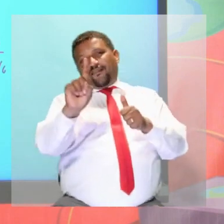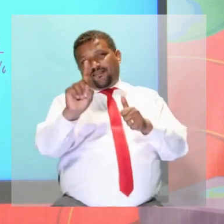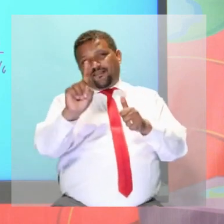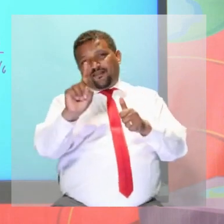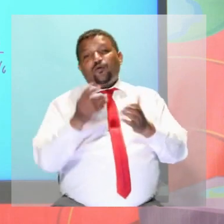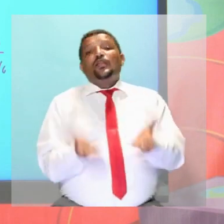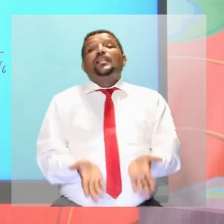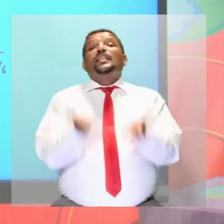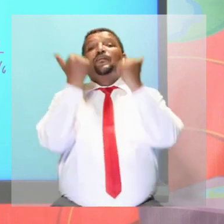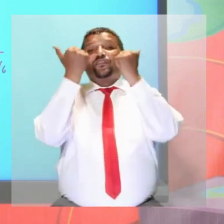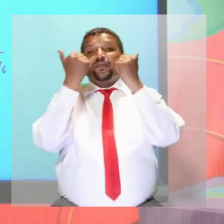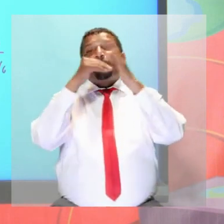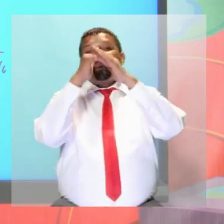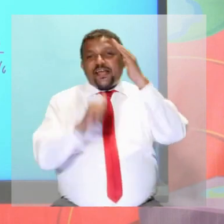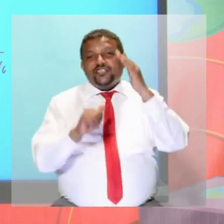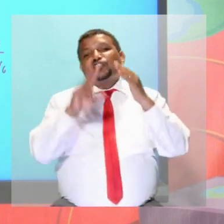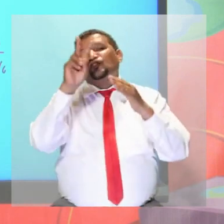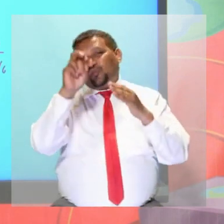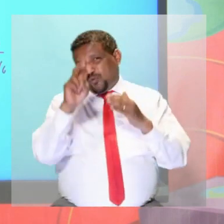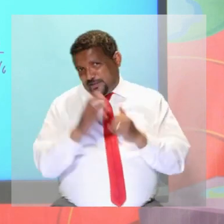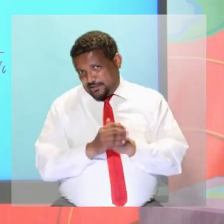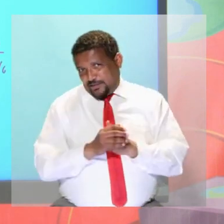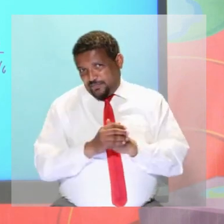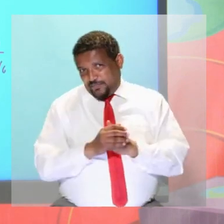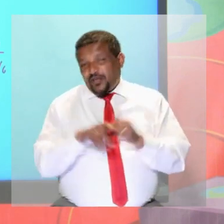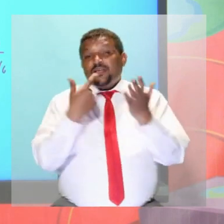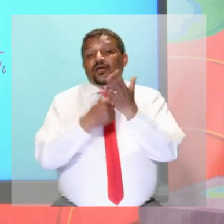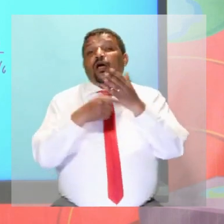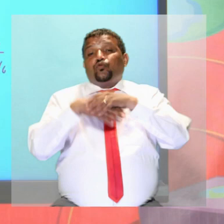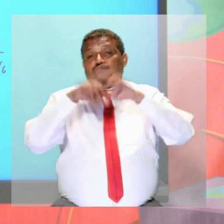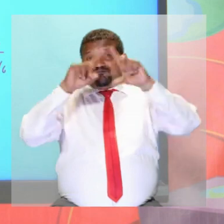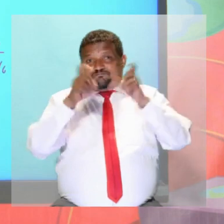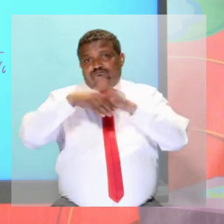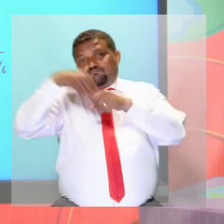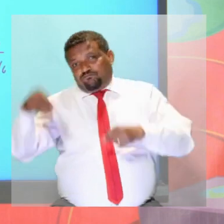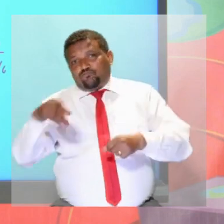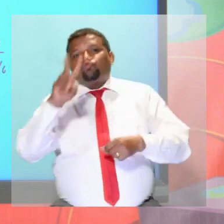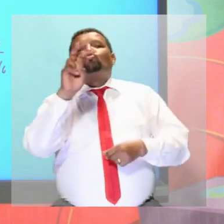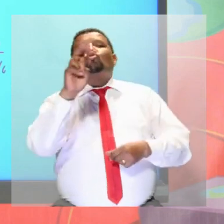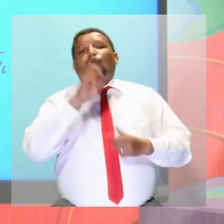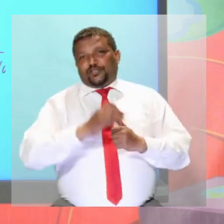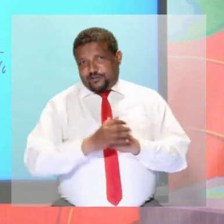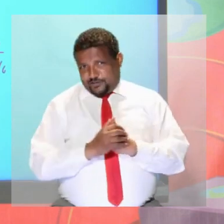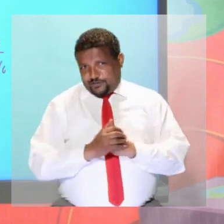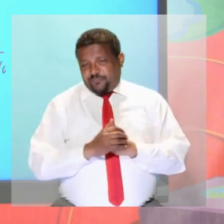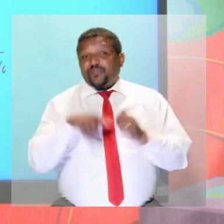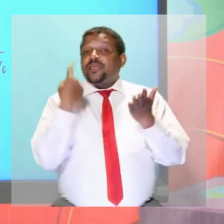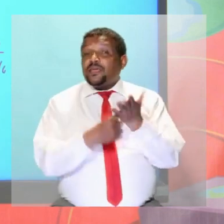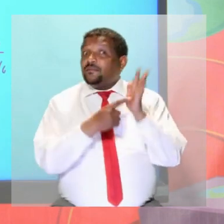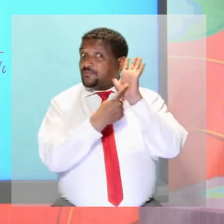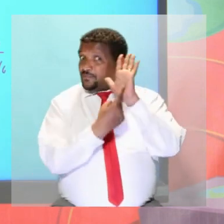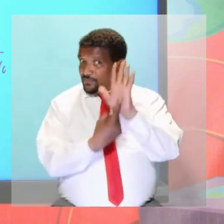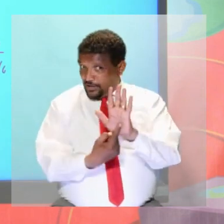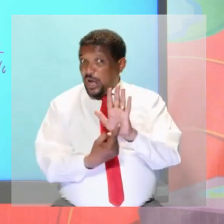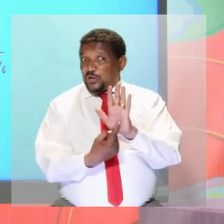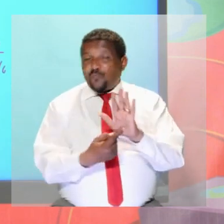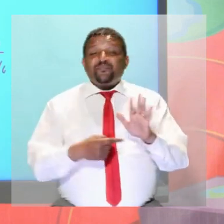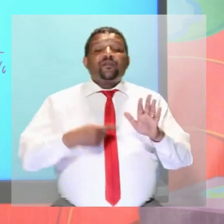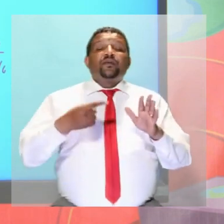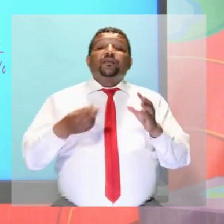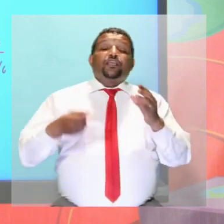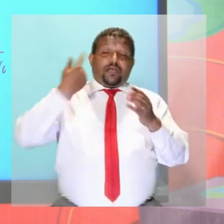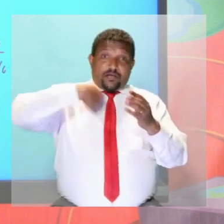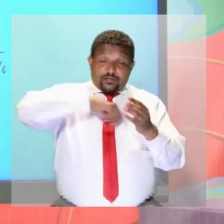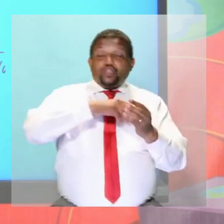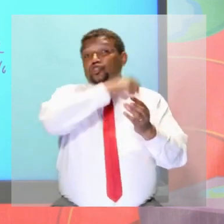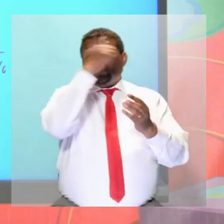we left with minus 20. When we put it out of absolute value, it is 20. This indicates that as Ethiopia